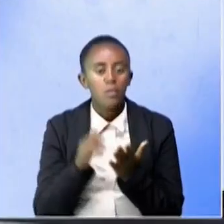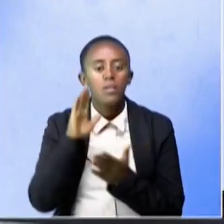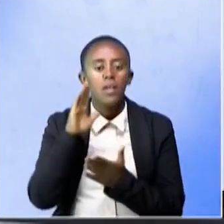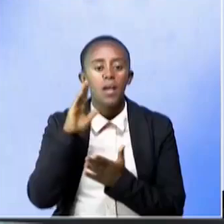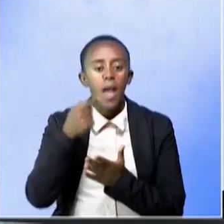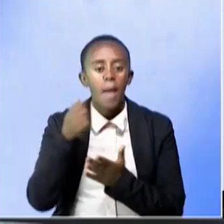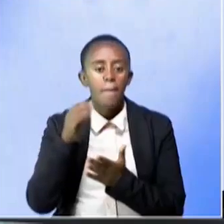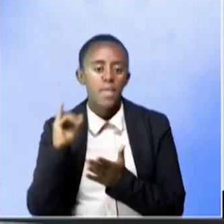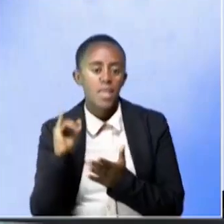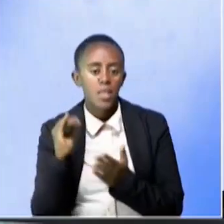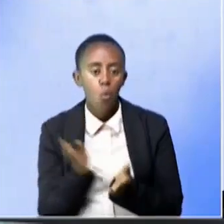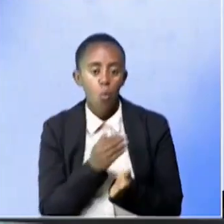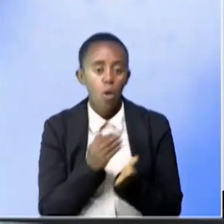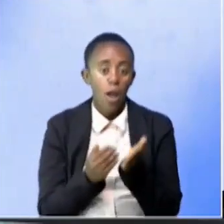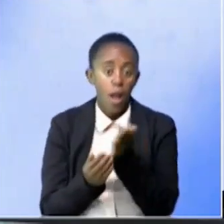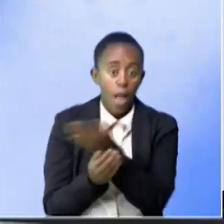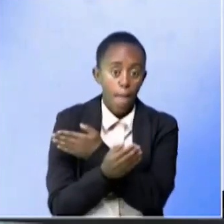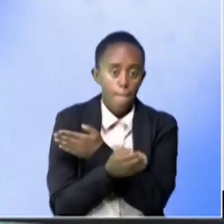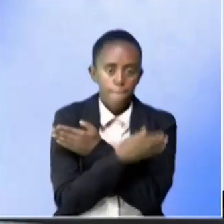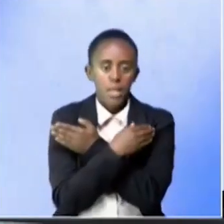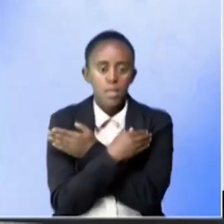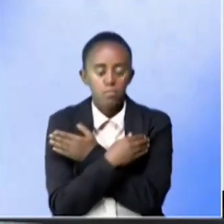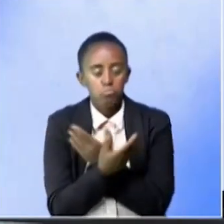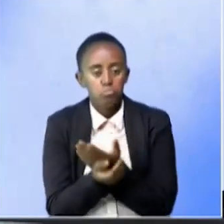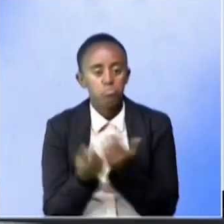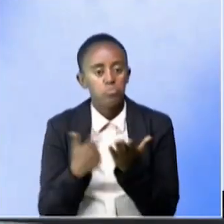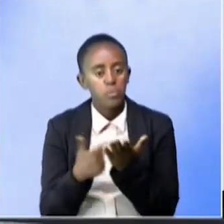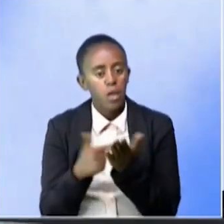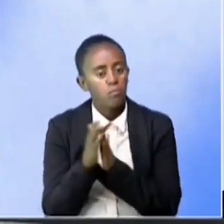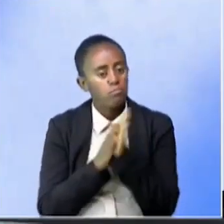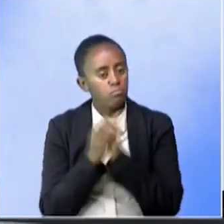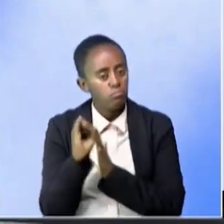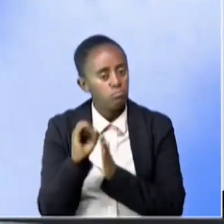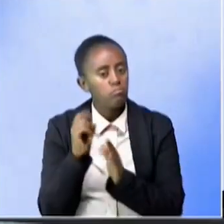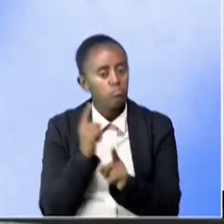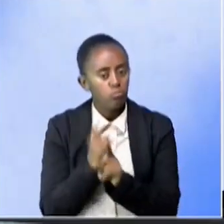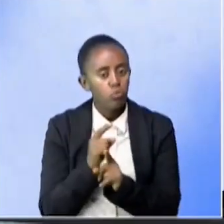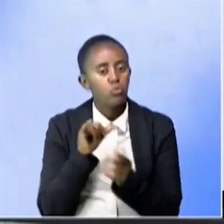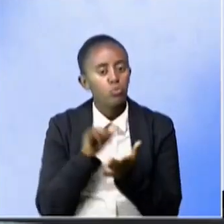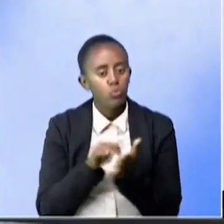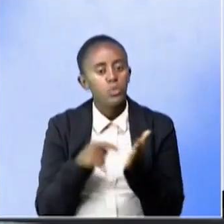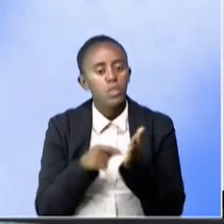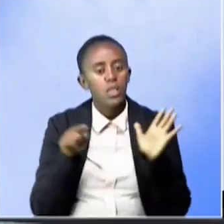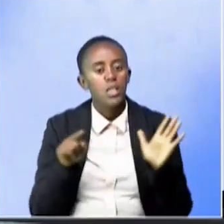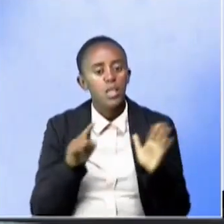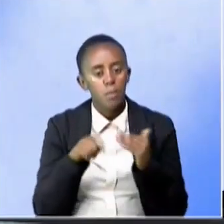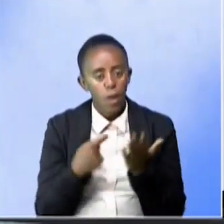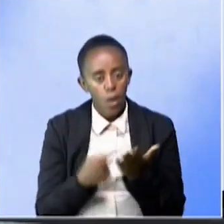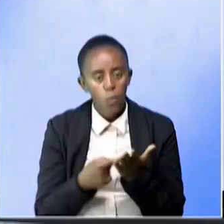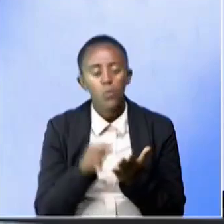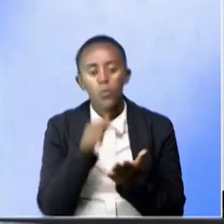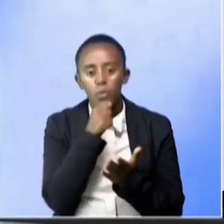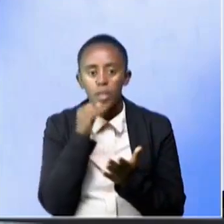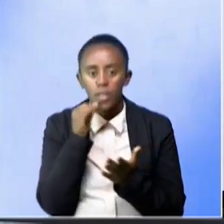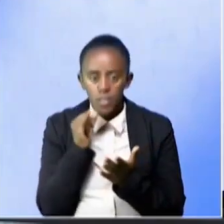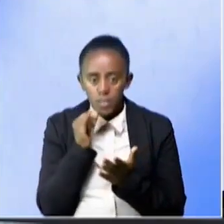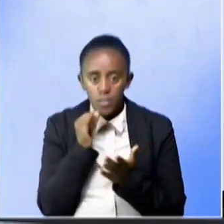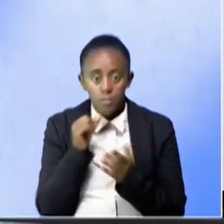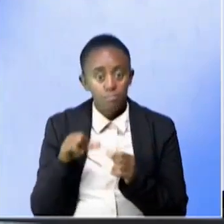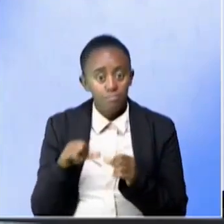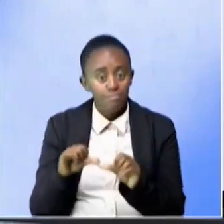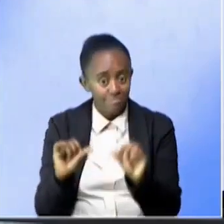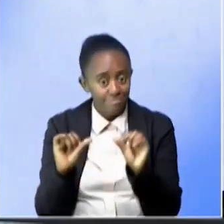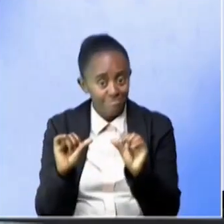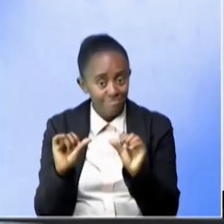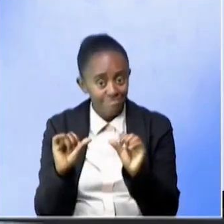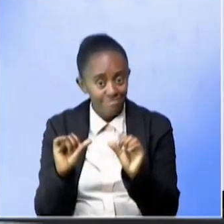If you are doing in such a way, that's interesting, students. I'm sure that it is clear about adjective. Shall we go to the next